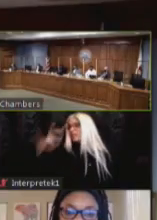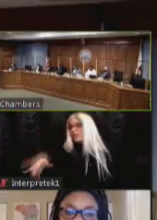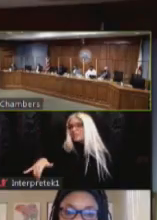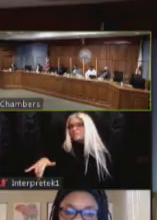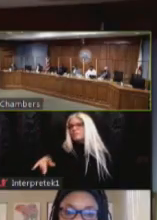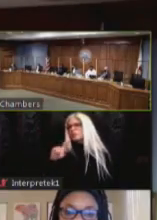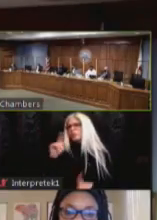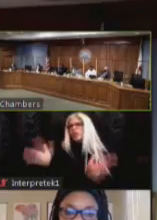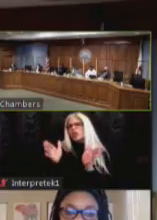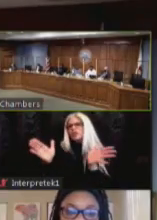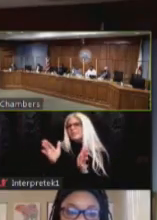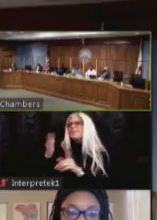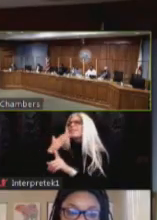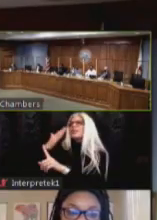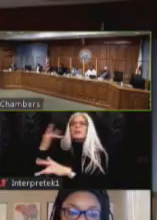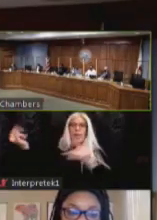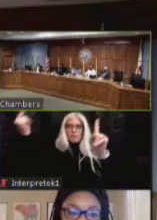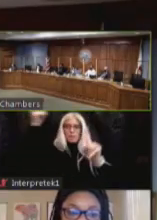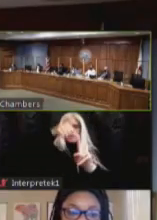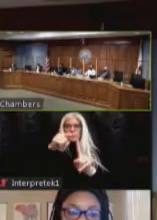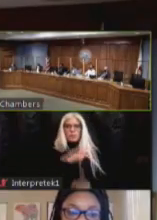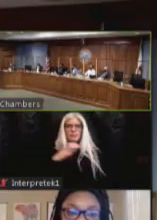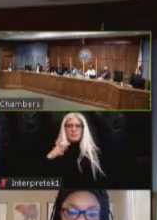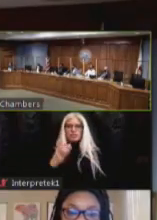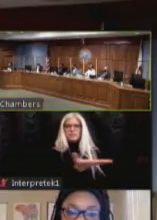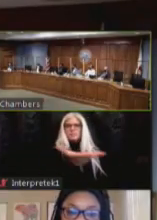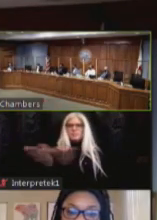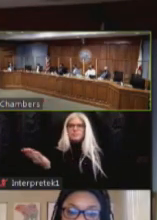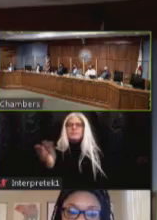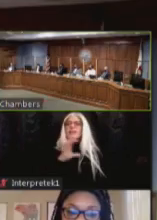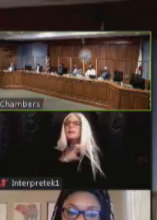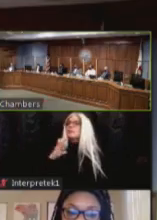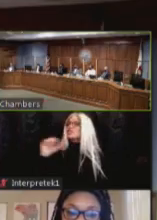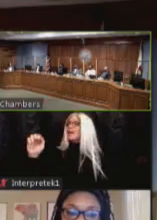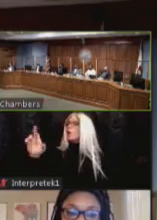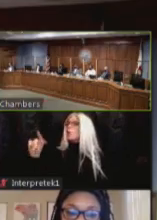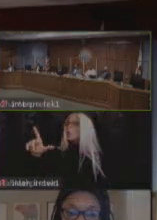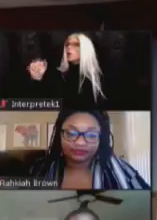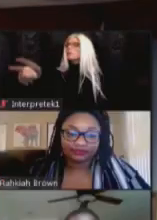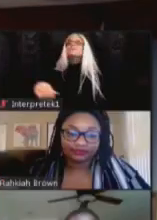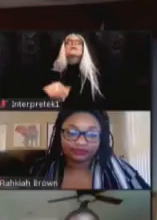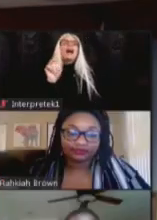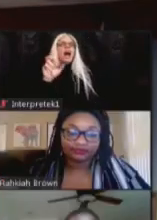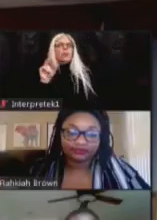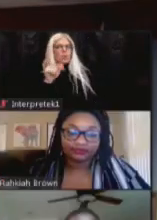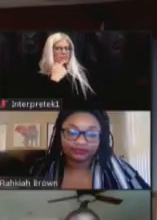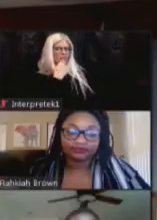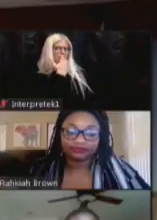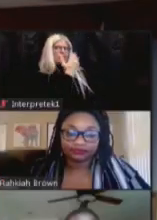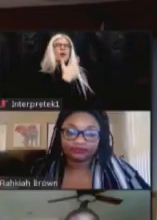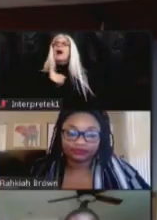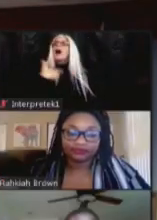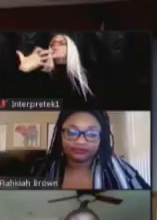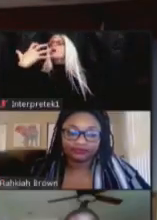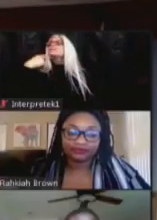back to the commission, Commissioner Ariola. Thank you, Mr. Mayor. I'll be brief. I just wanted to also offer my support,